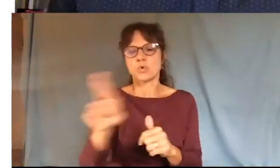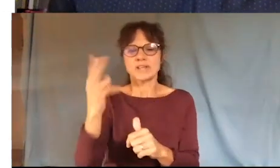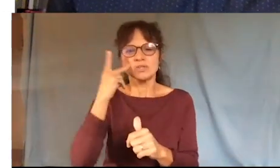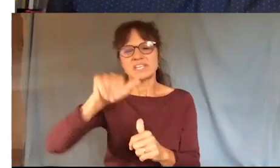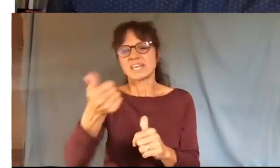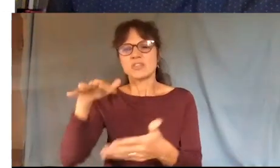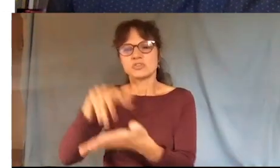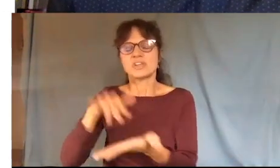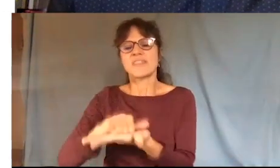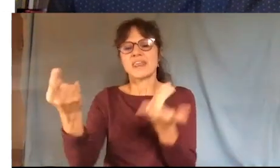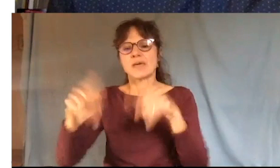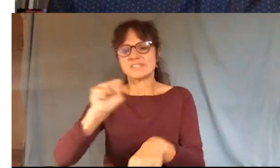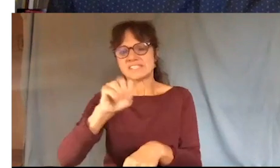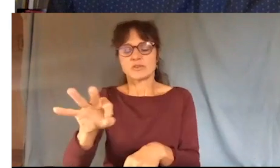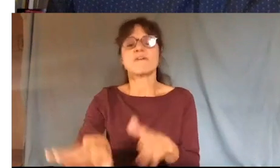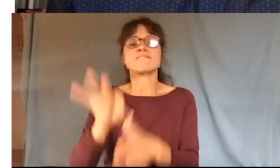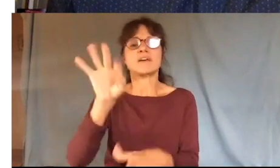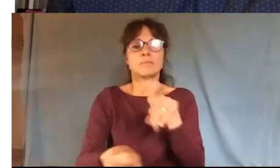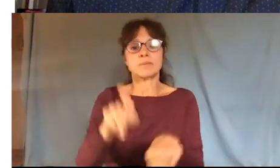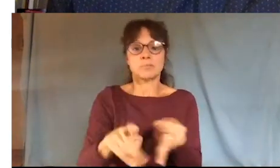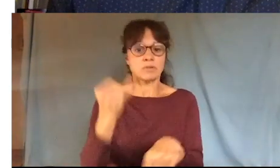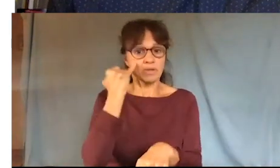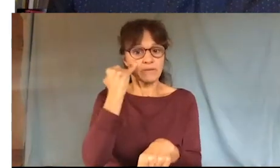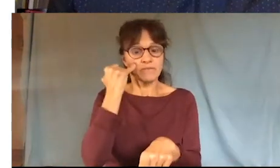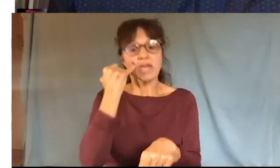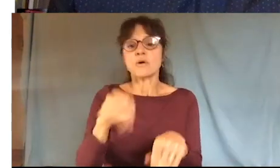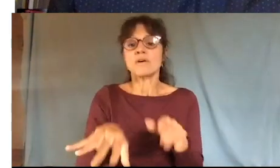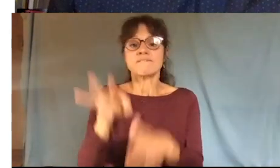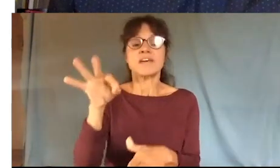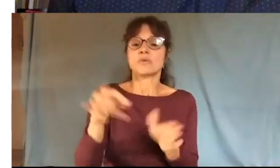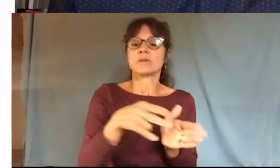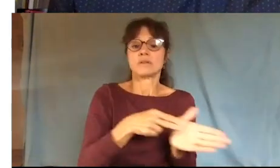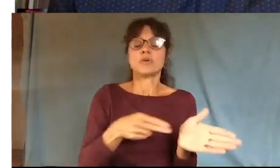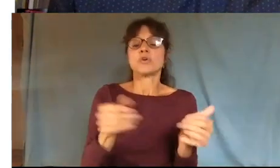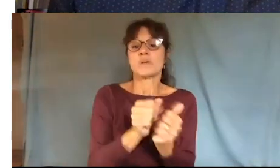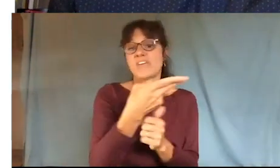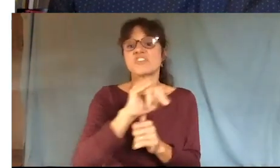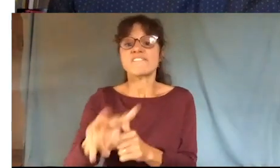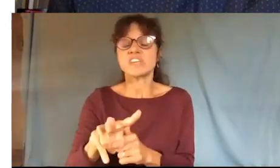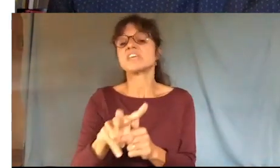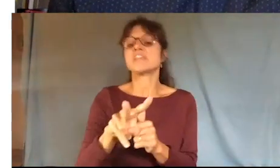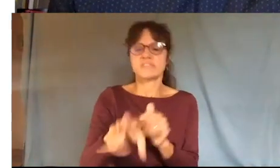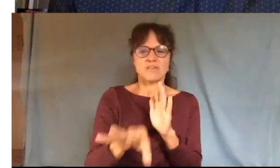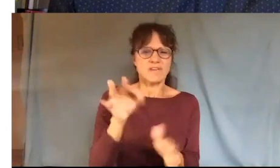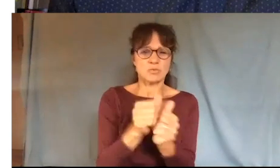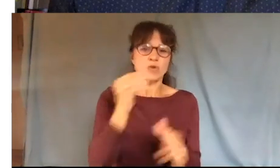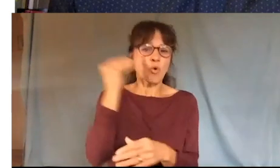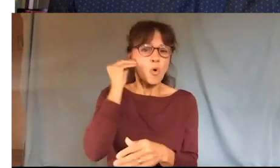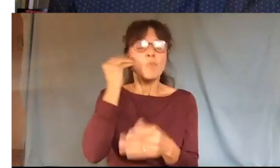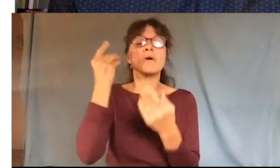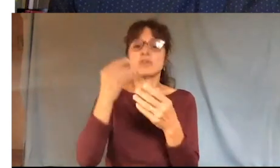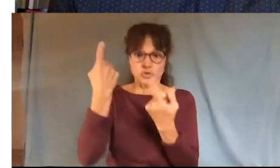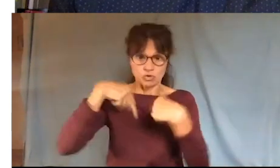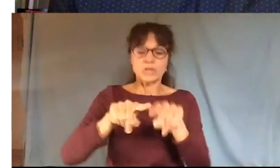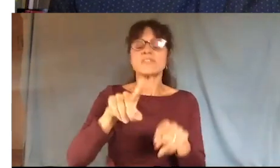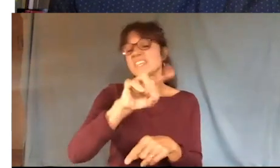also done in San Francisco, where they found that people, if they were diagnosed with HIV and they were homeless as they were diagnosed, they were 27 times more